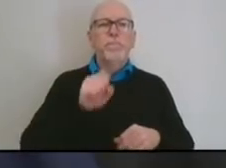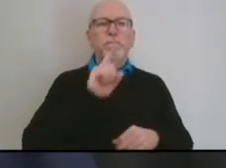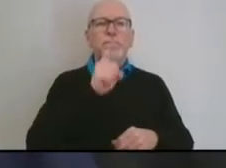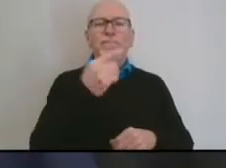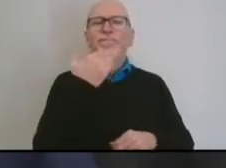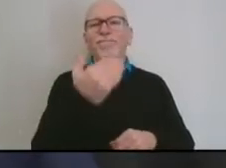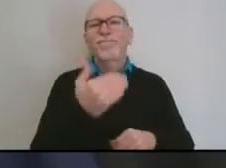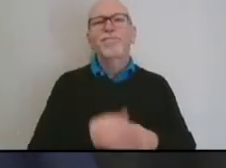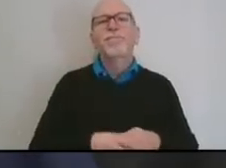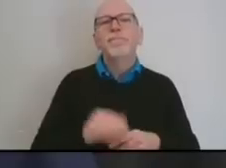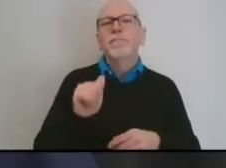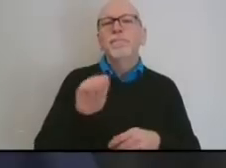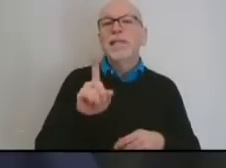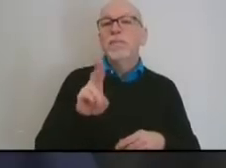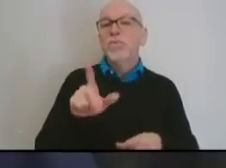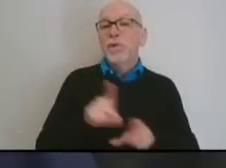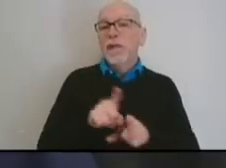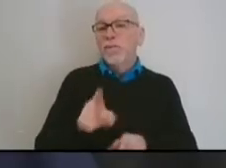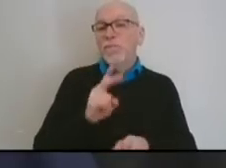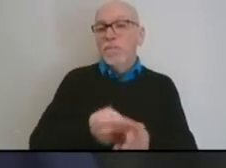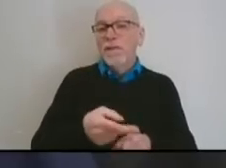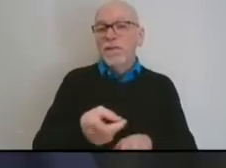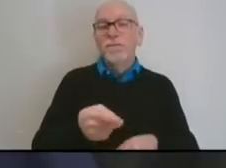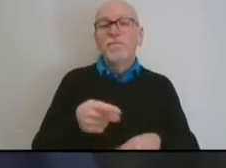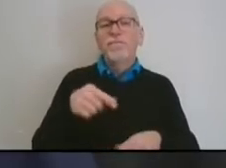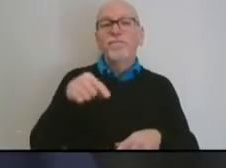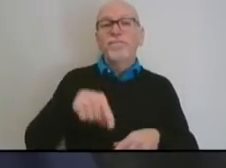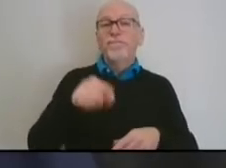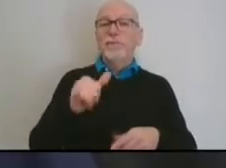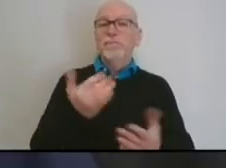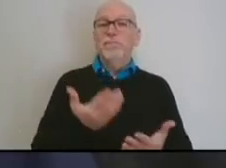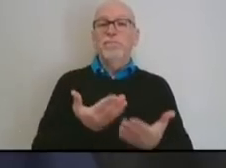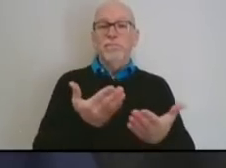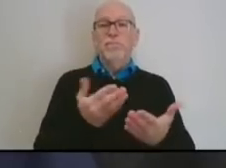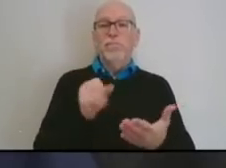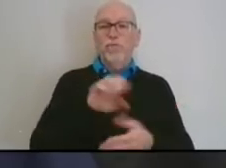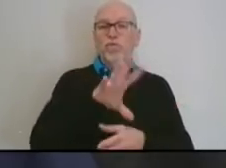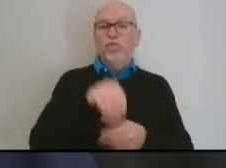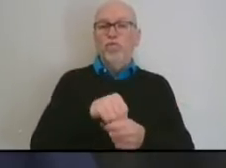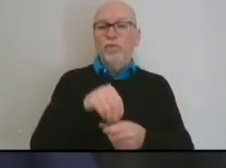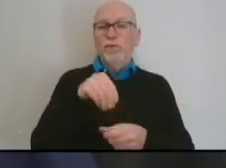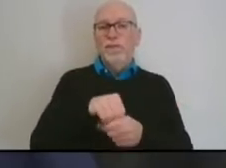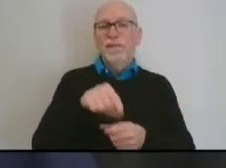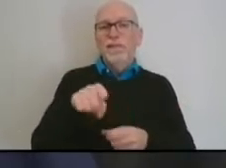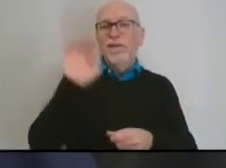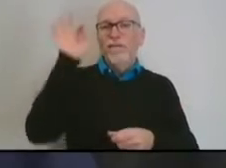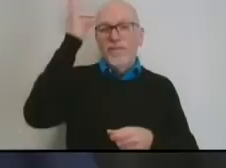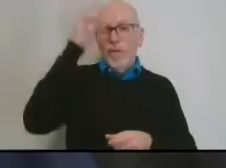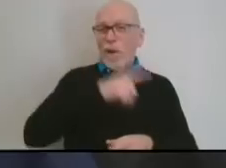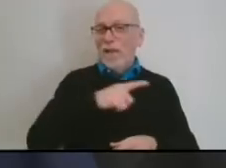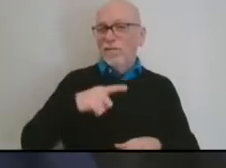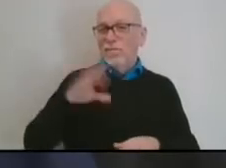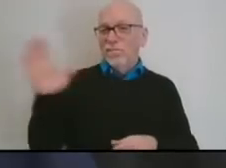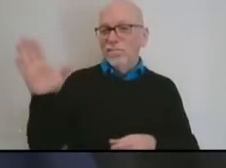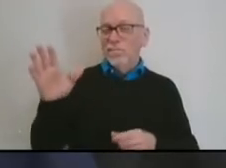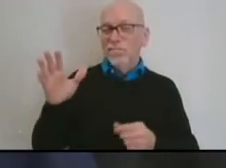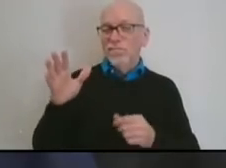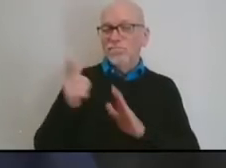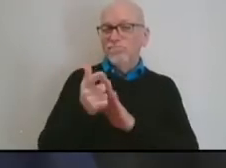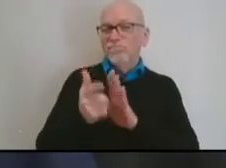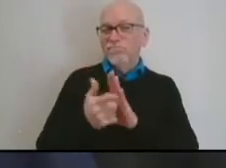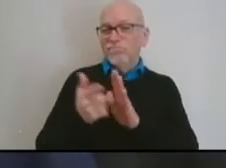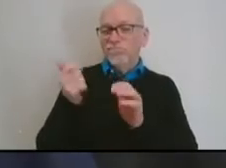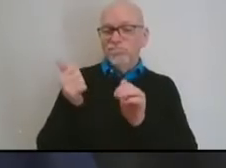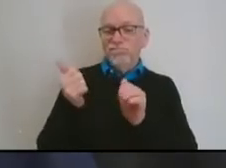you. Abdul, as you mentioned, this is a provision that was included in the federal legislation that was adopted or